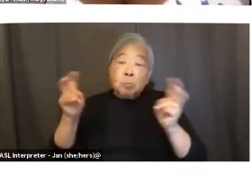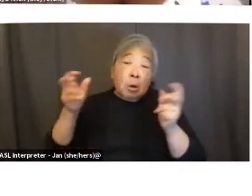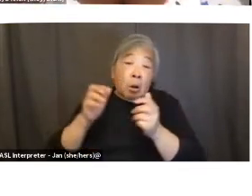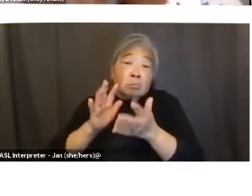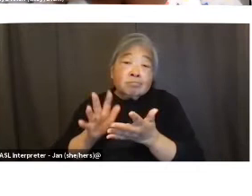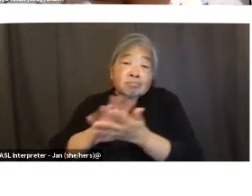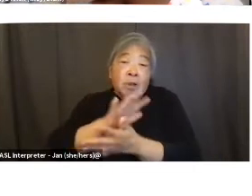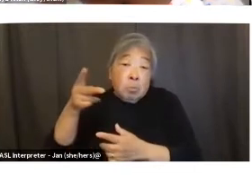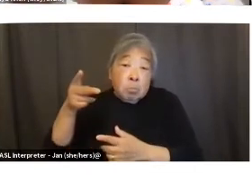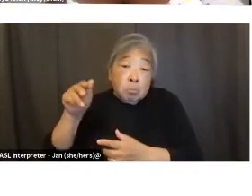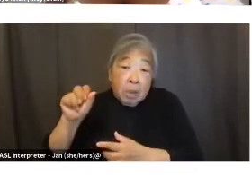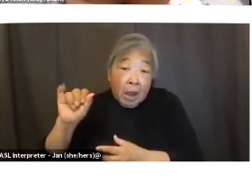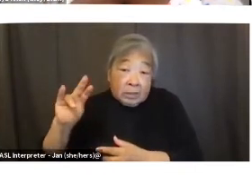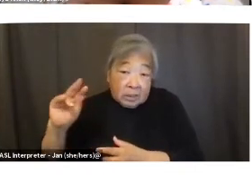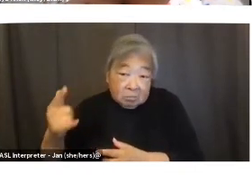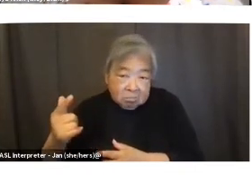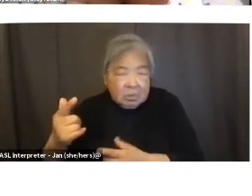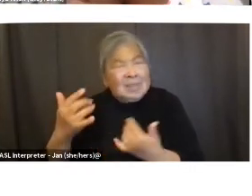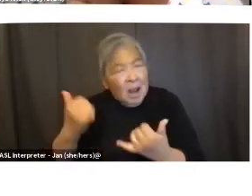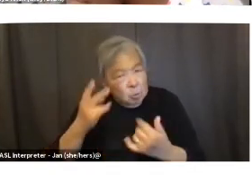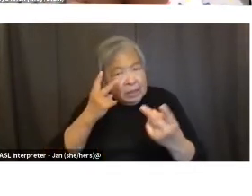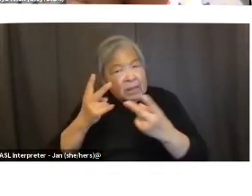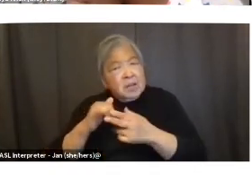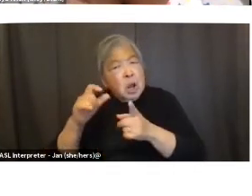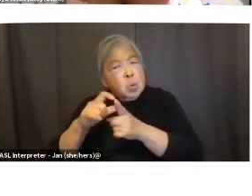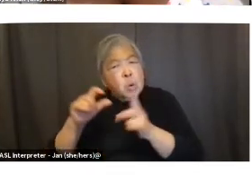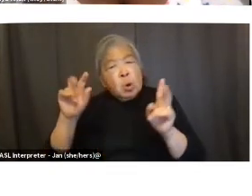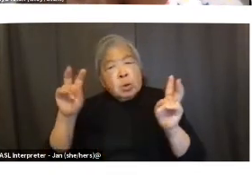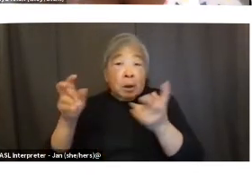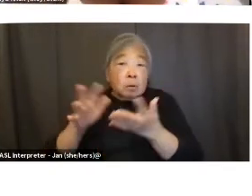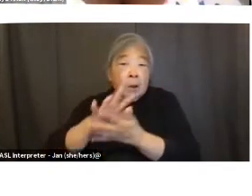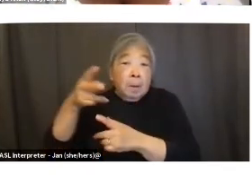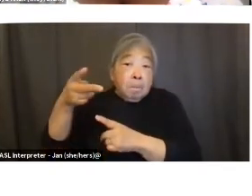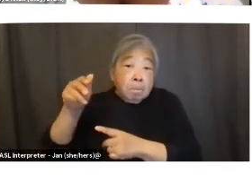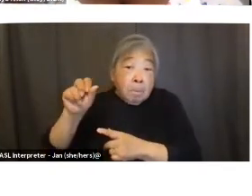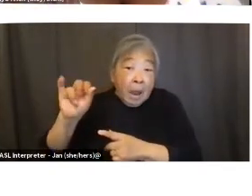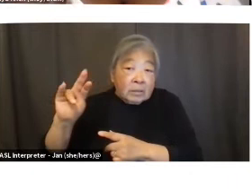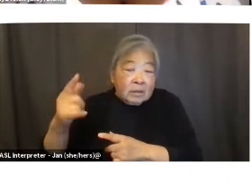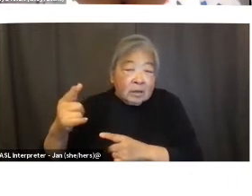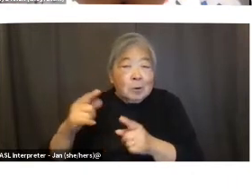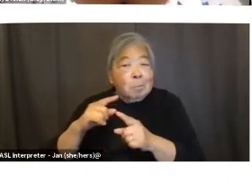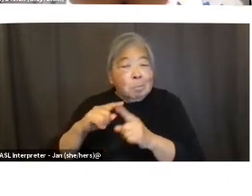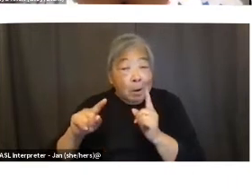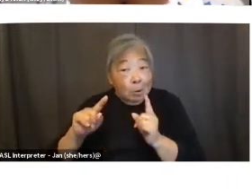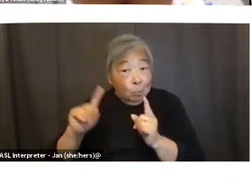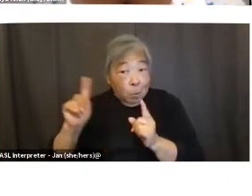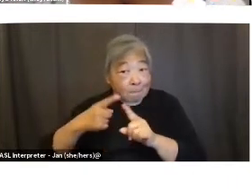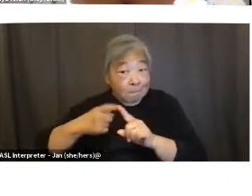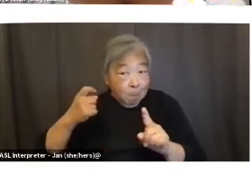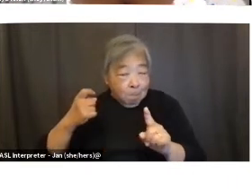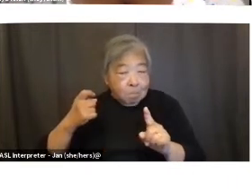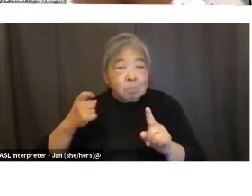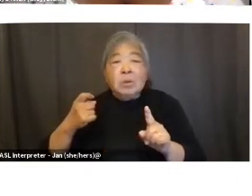see the word passing thrown around a lot now, but the original context was actually within Black